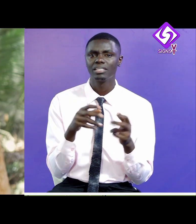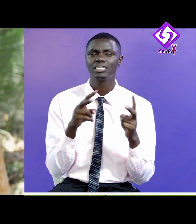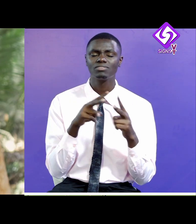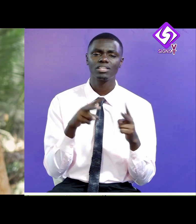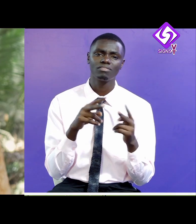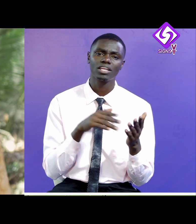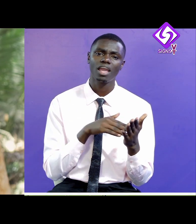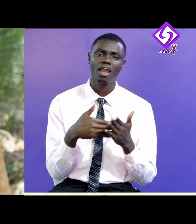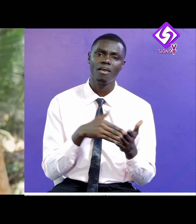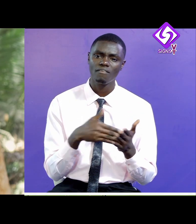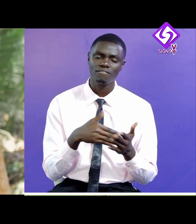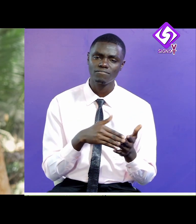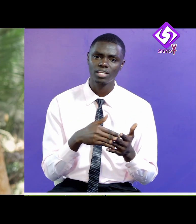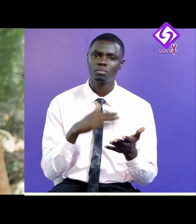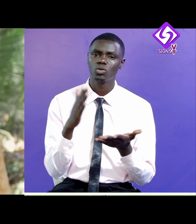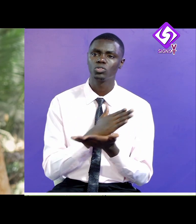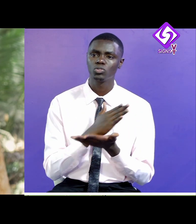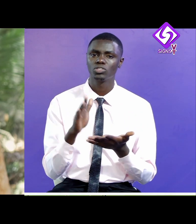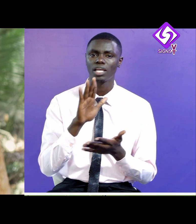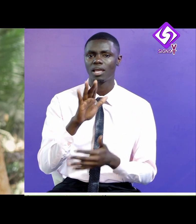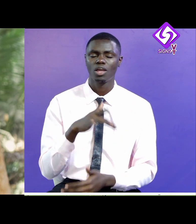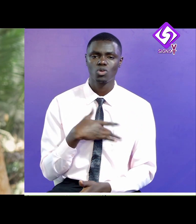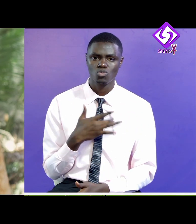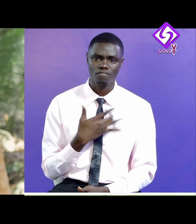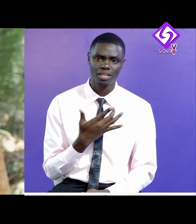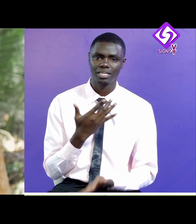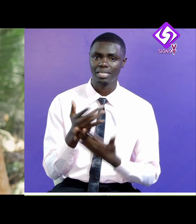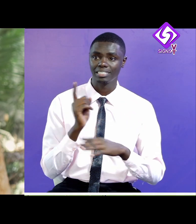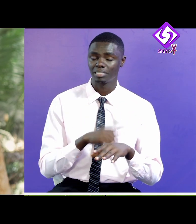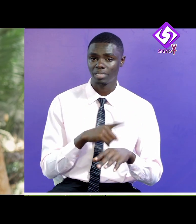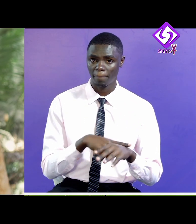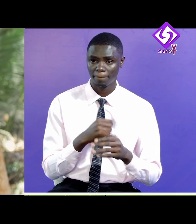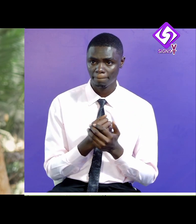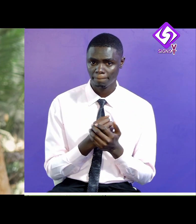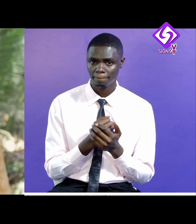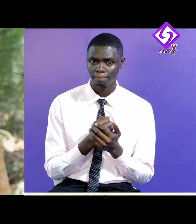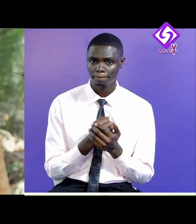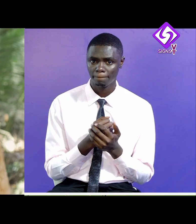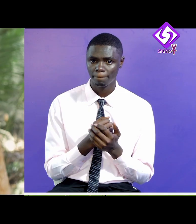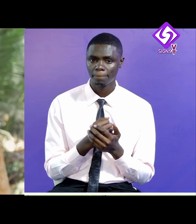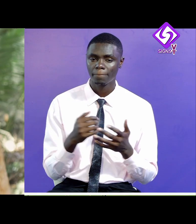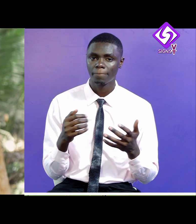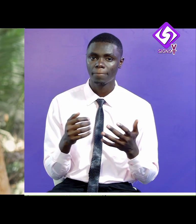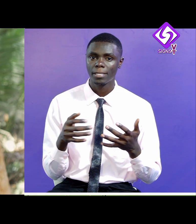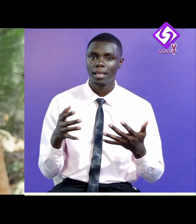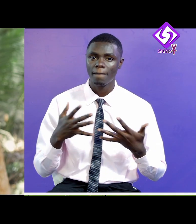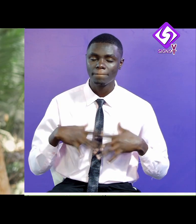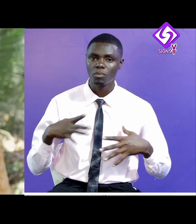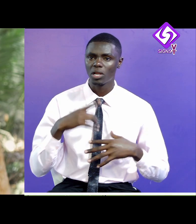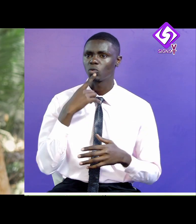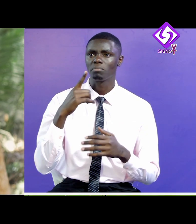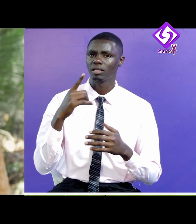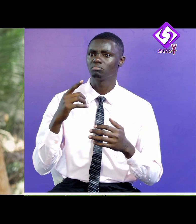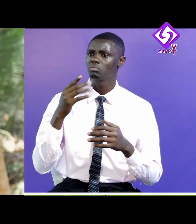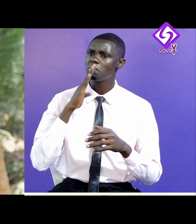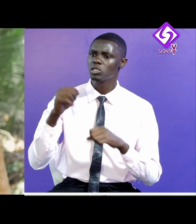It's very vulnerable to be able to share how you are feeling. And sometimes we just feel, people have told us to toughen up, move